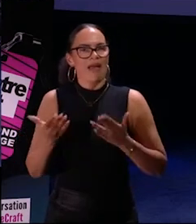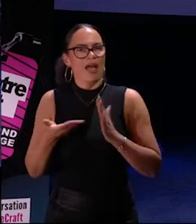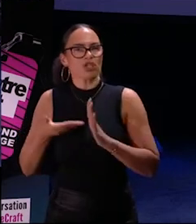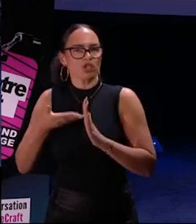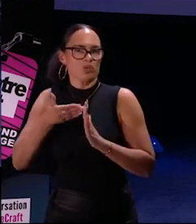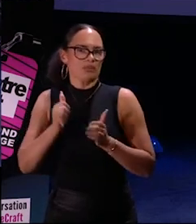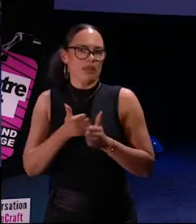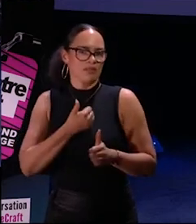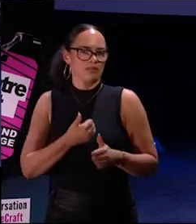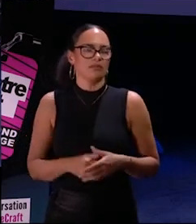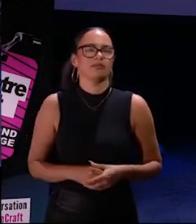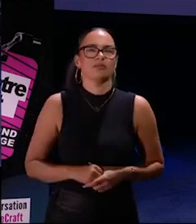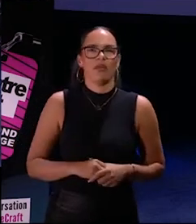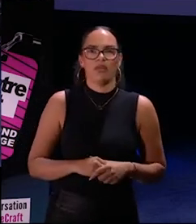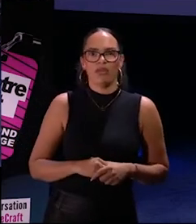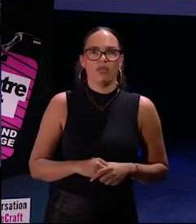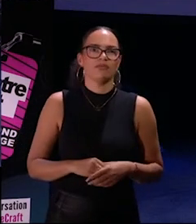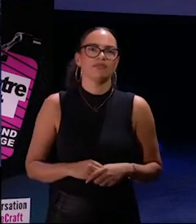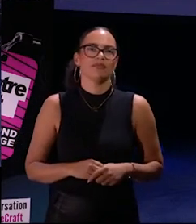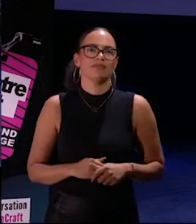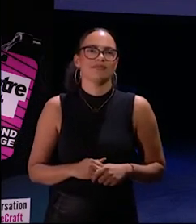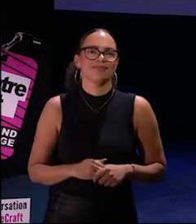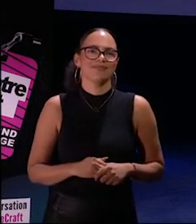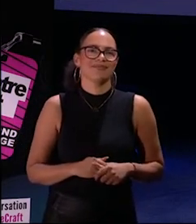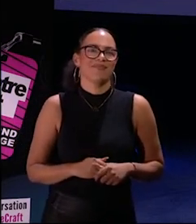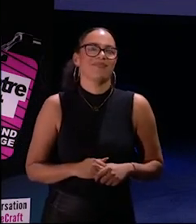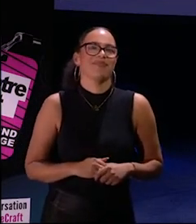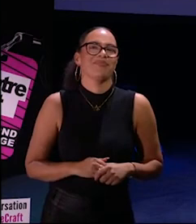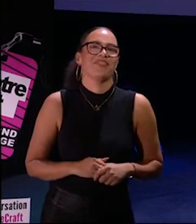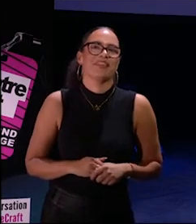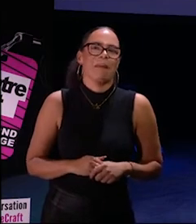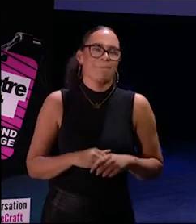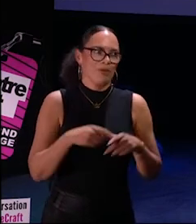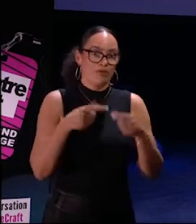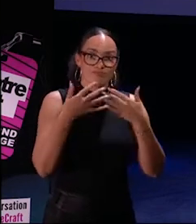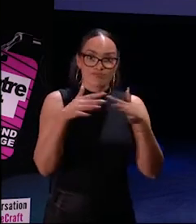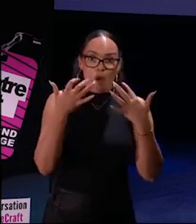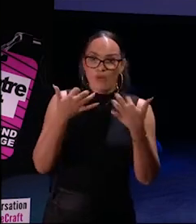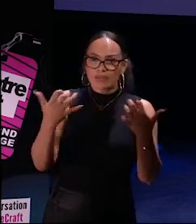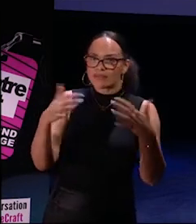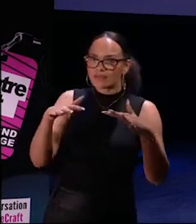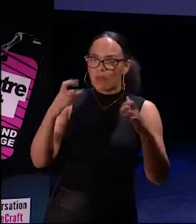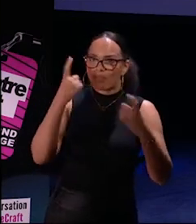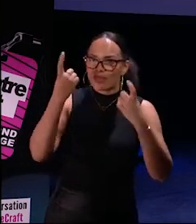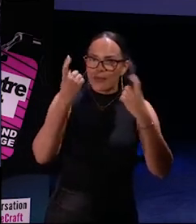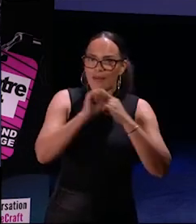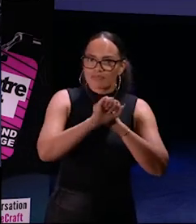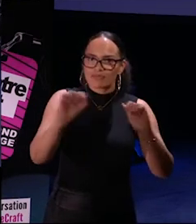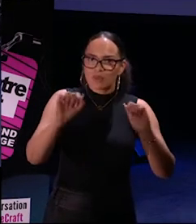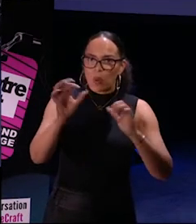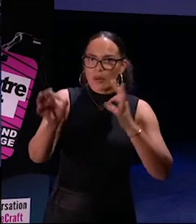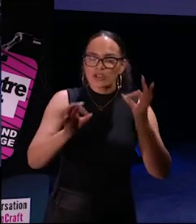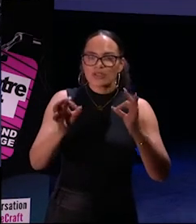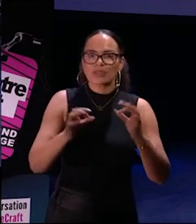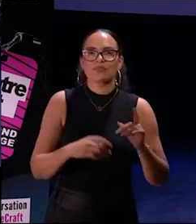it. Yeah. Ameena, and then we're going to throw it out to the floor. So start thinking about what your questions would be. I think